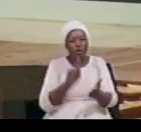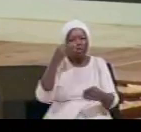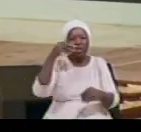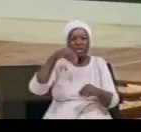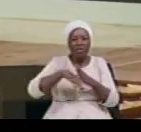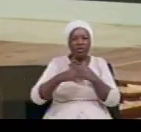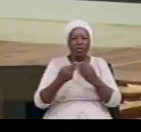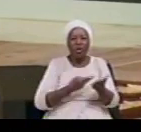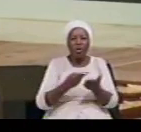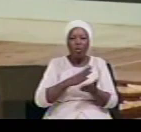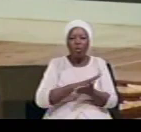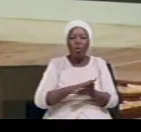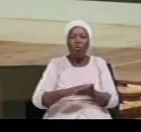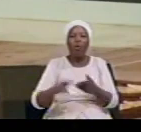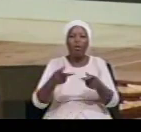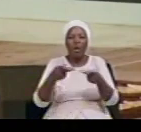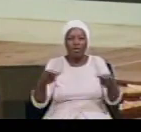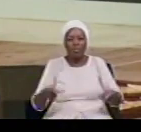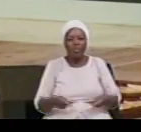place,